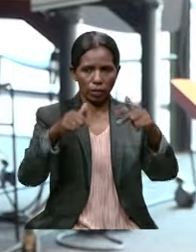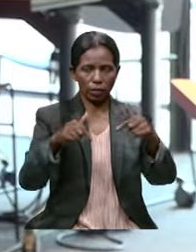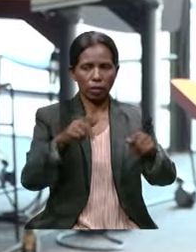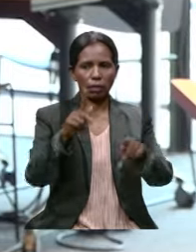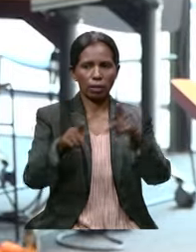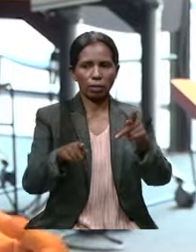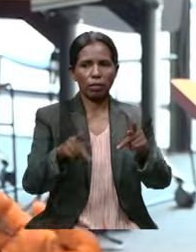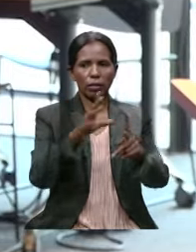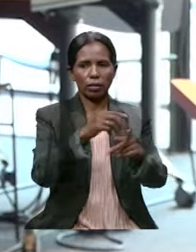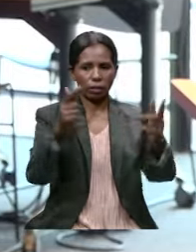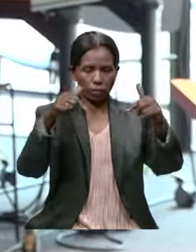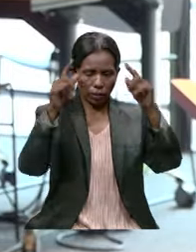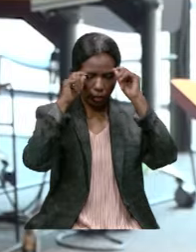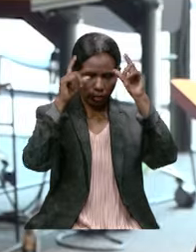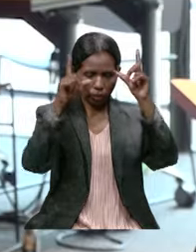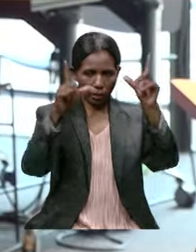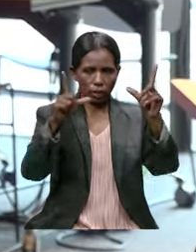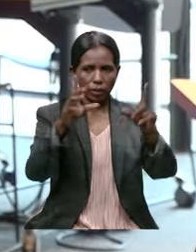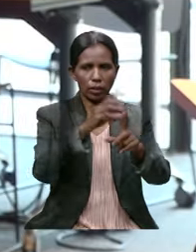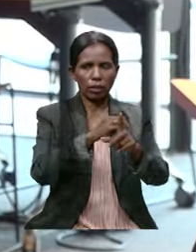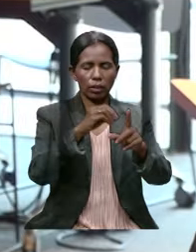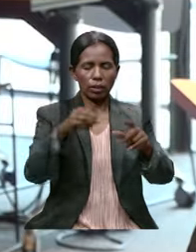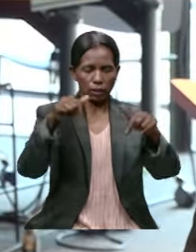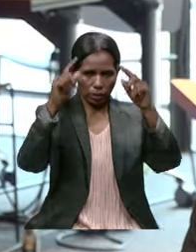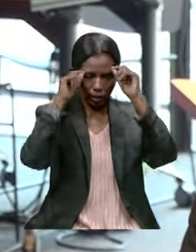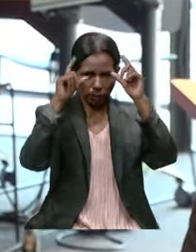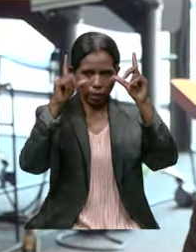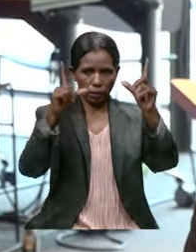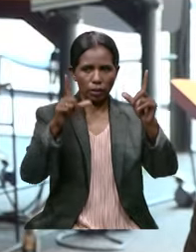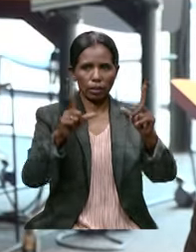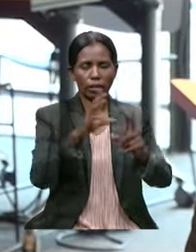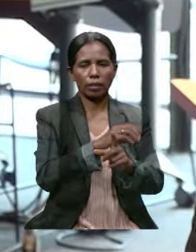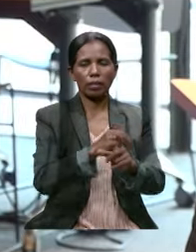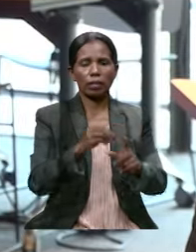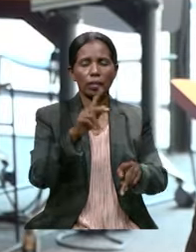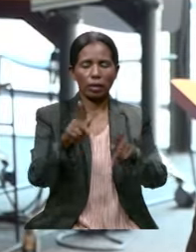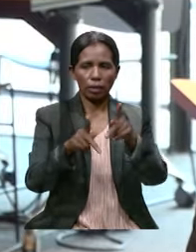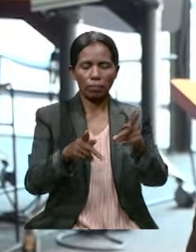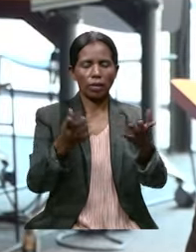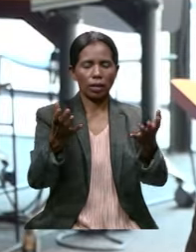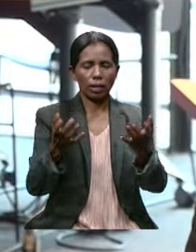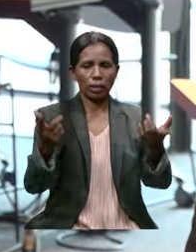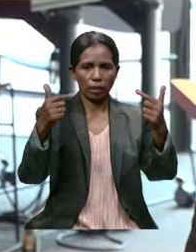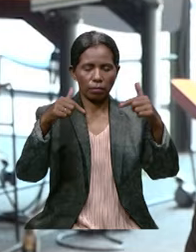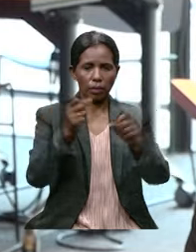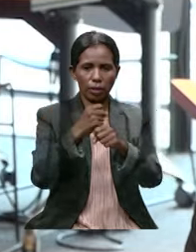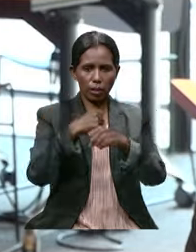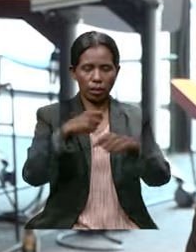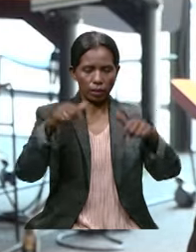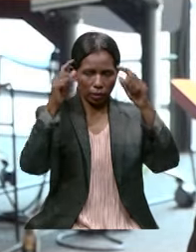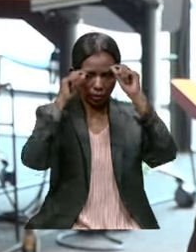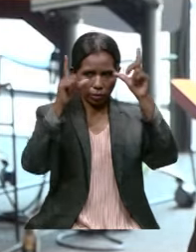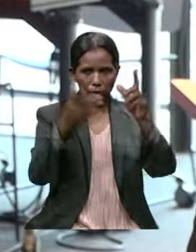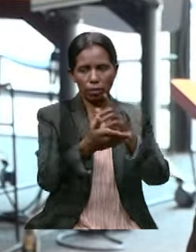want to be in Timor-Leste, if the people want to be in Timor-Leste, if the brightest people want to be in Timor-Leste, yeah, then you find